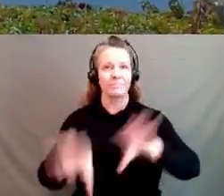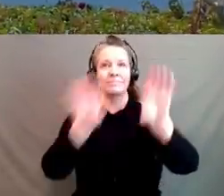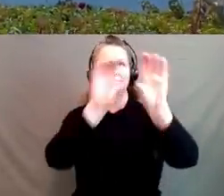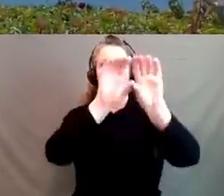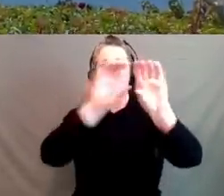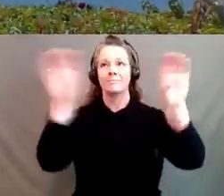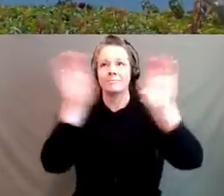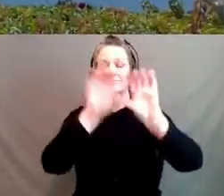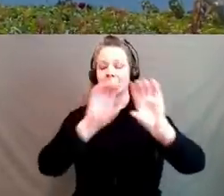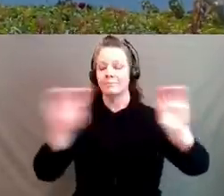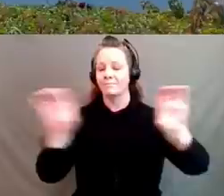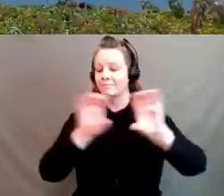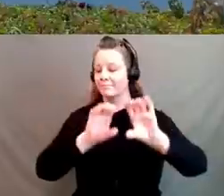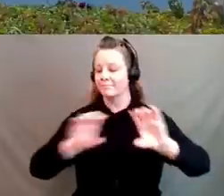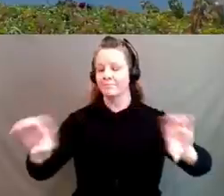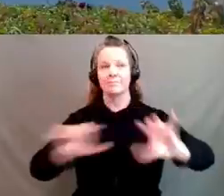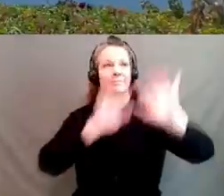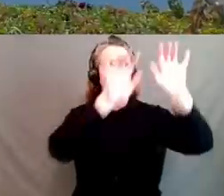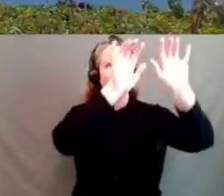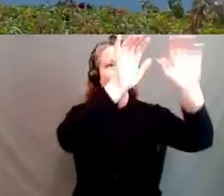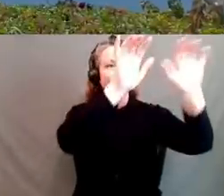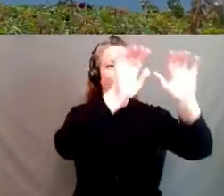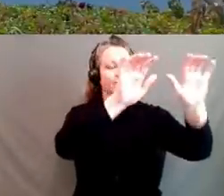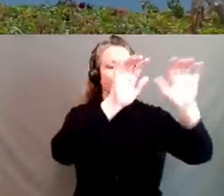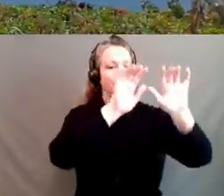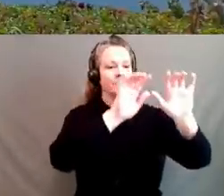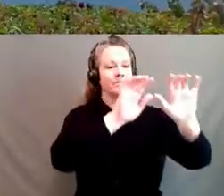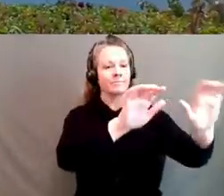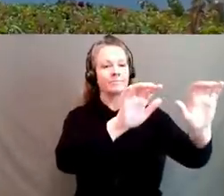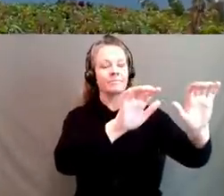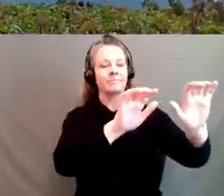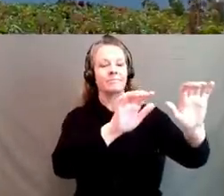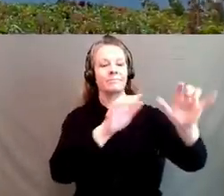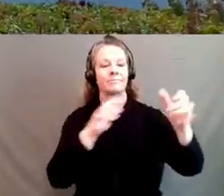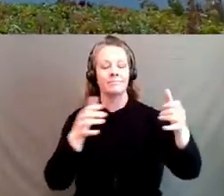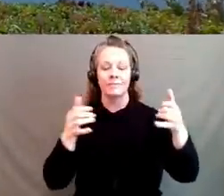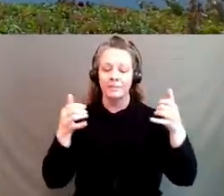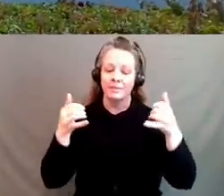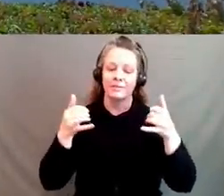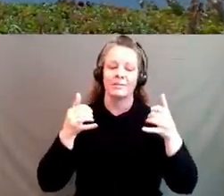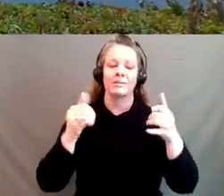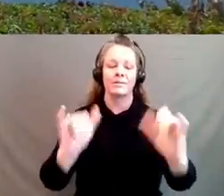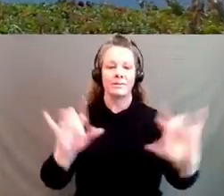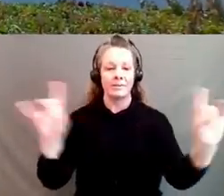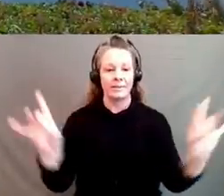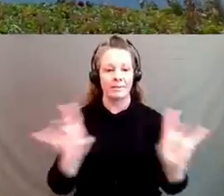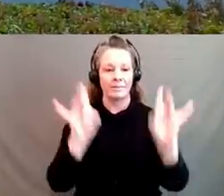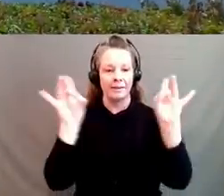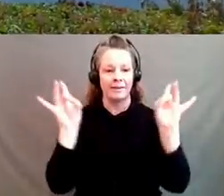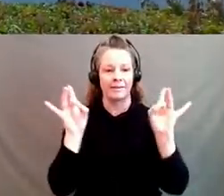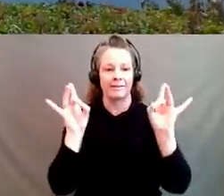whose broad stripes and bright stars through the